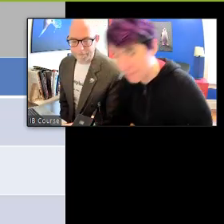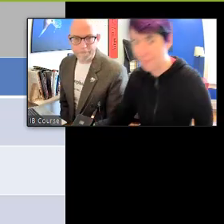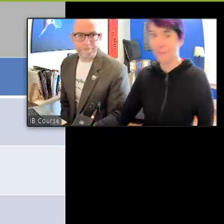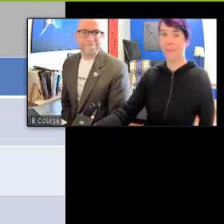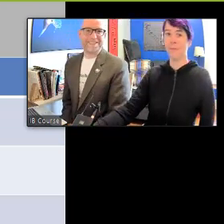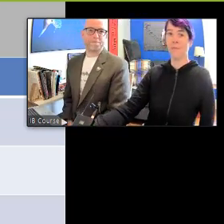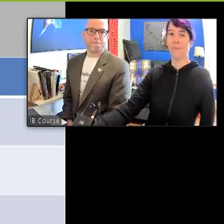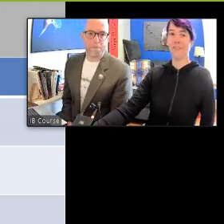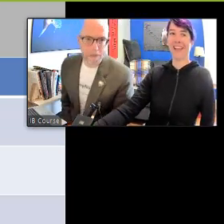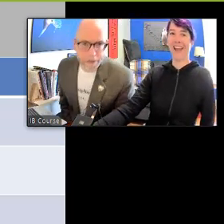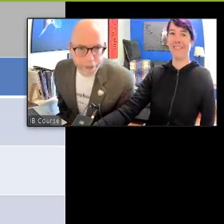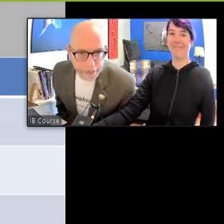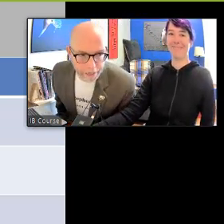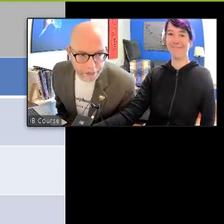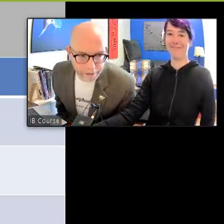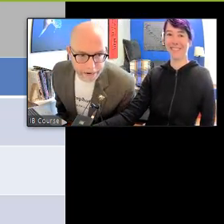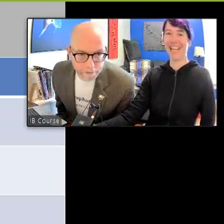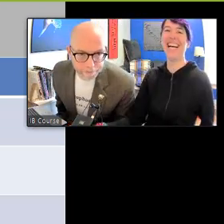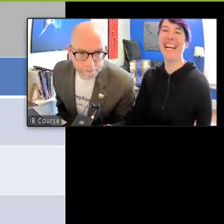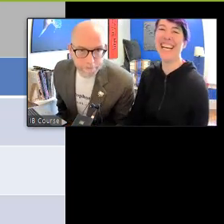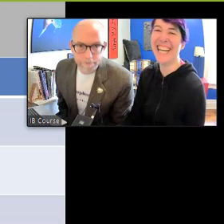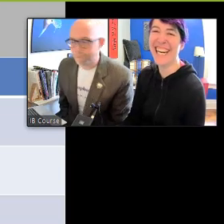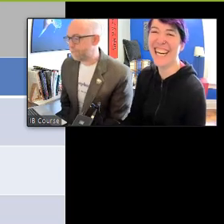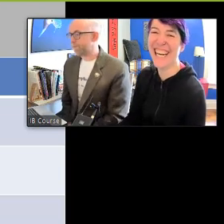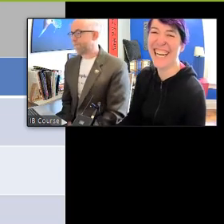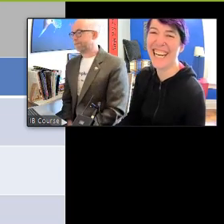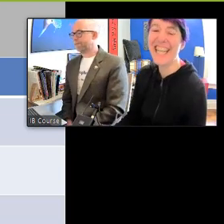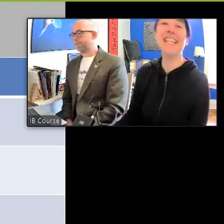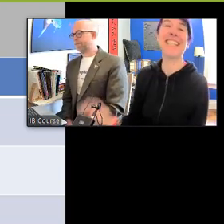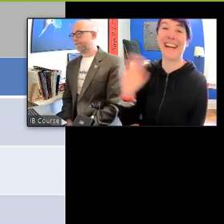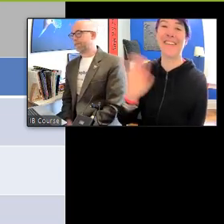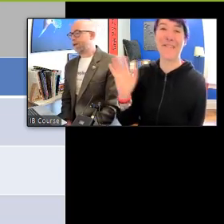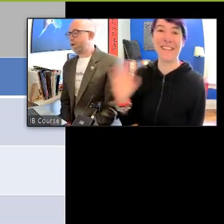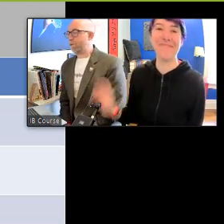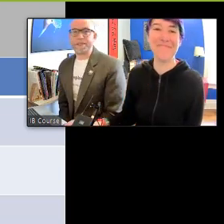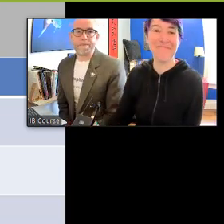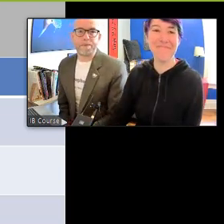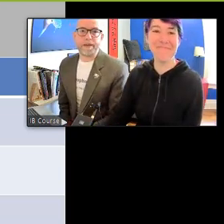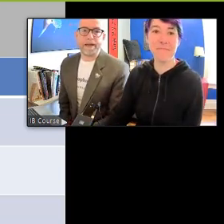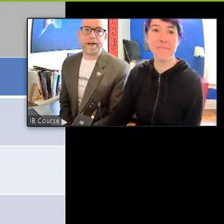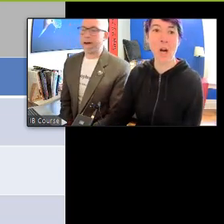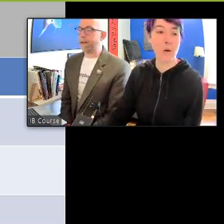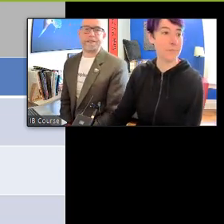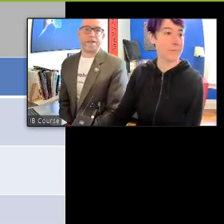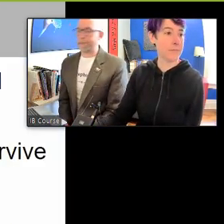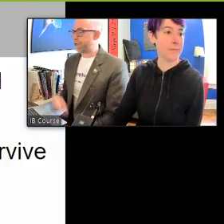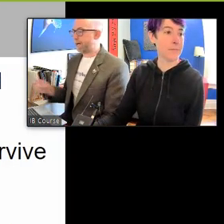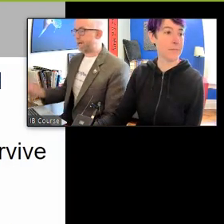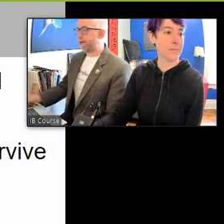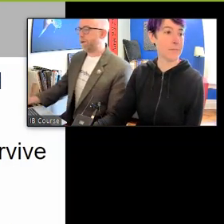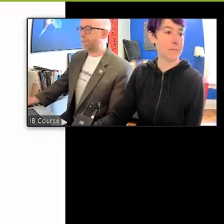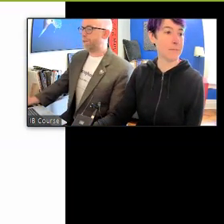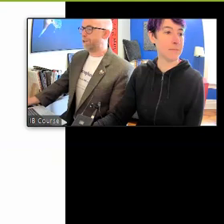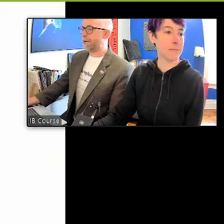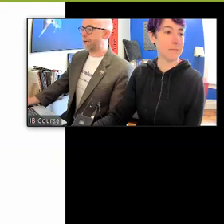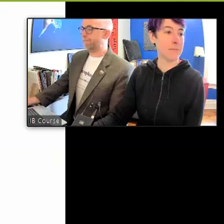time. Okay. Can you hear us now? Take care, everyone. What was the name of the book again? It's in the chat. I'll